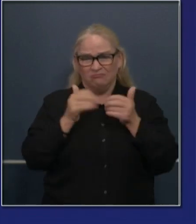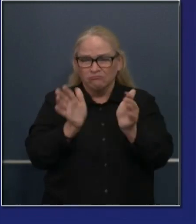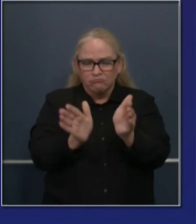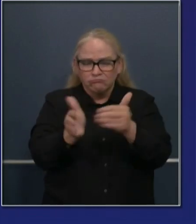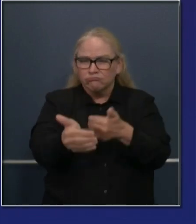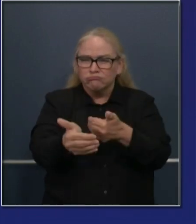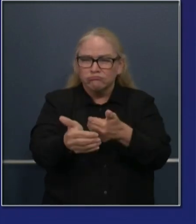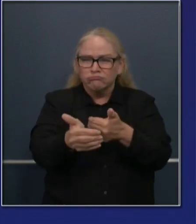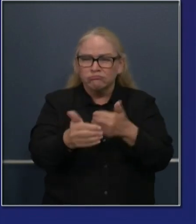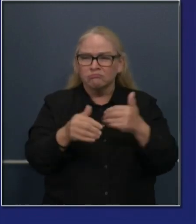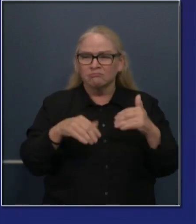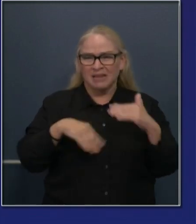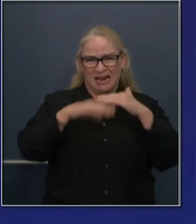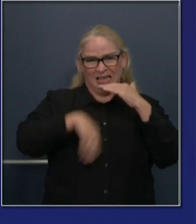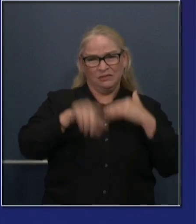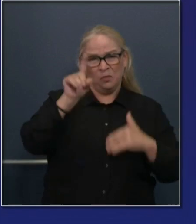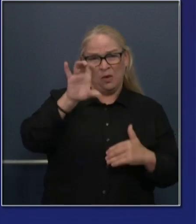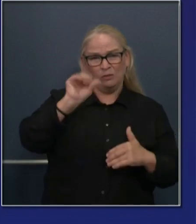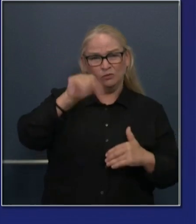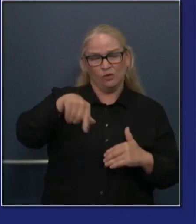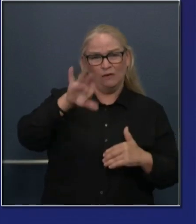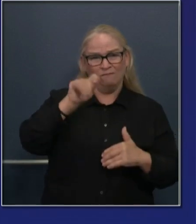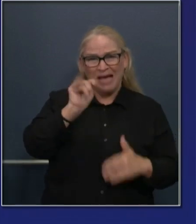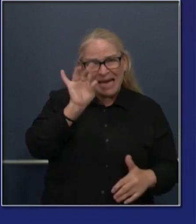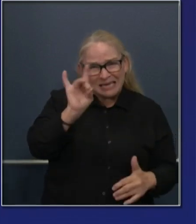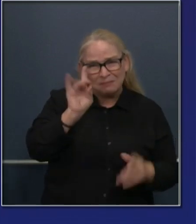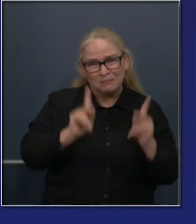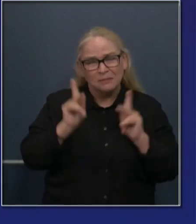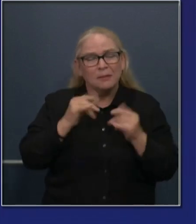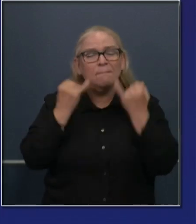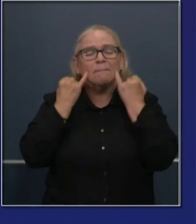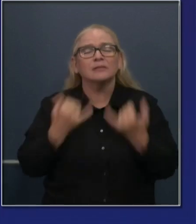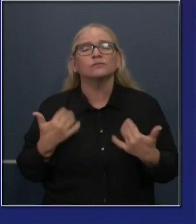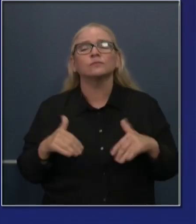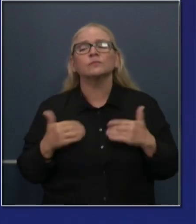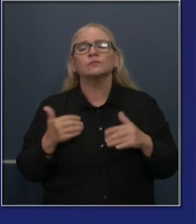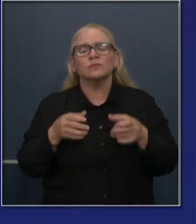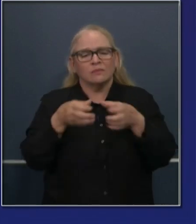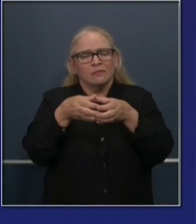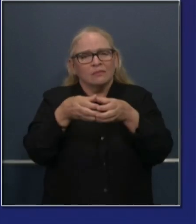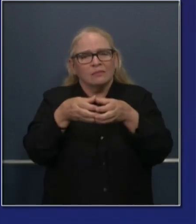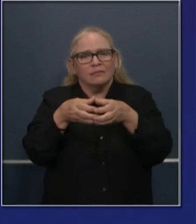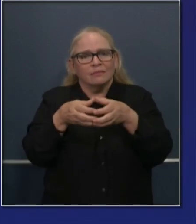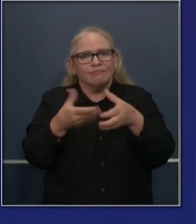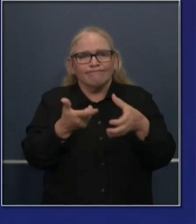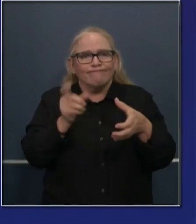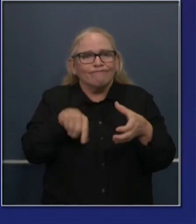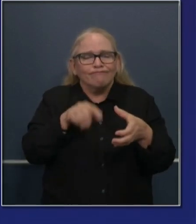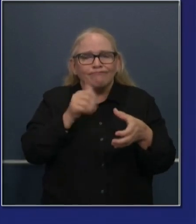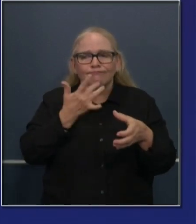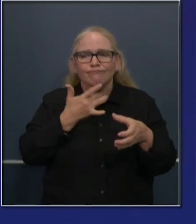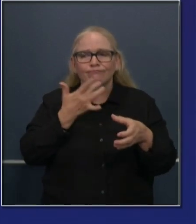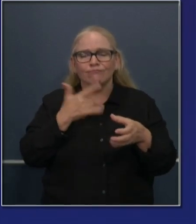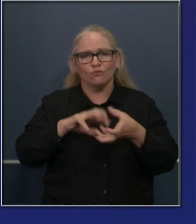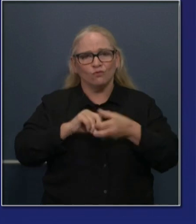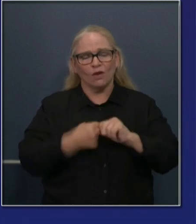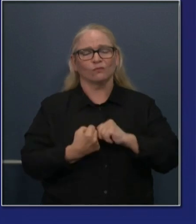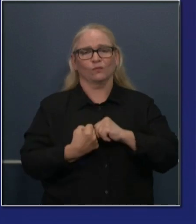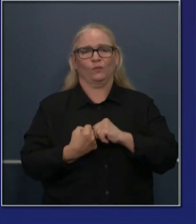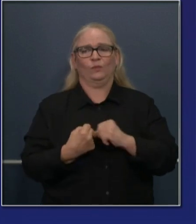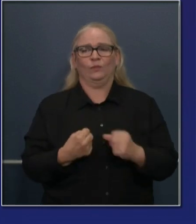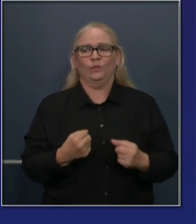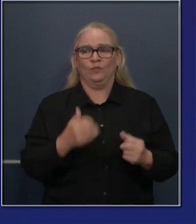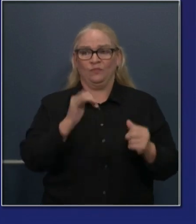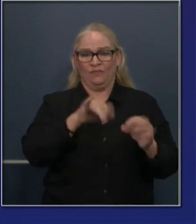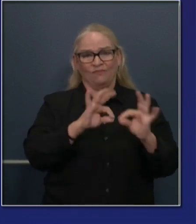than 100 square feet, stacked up quite literally on top and next to each other, a family. Just reinforces